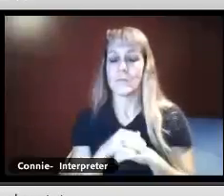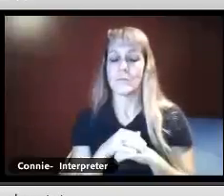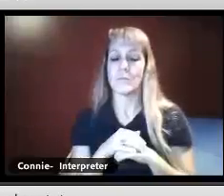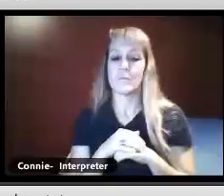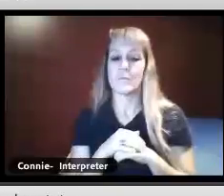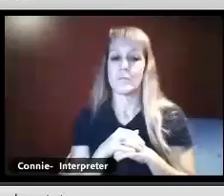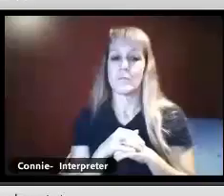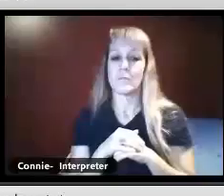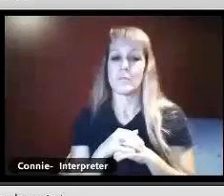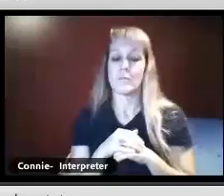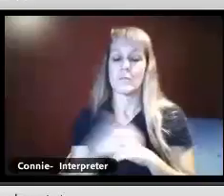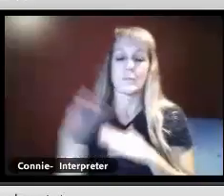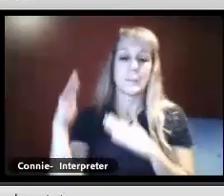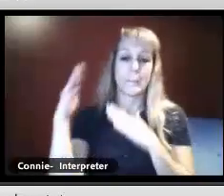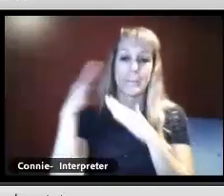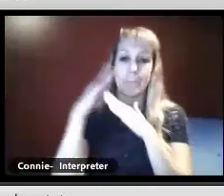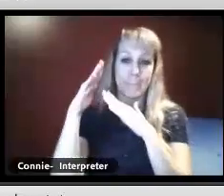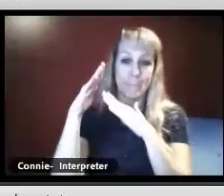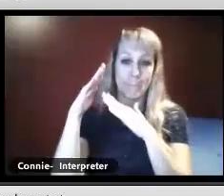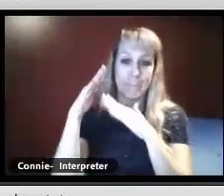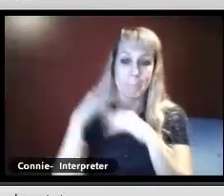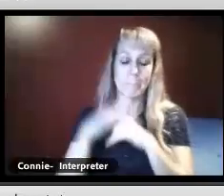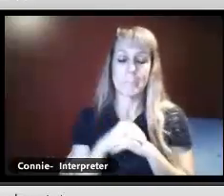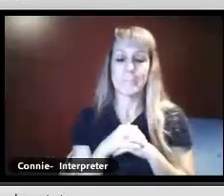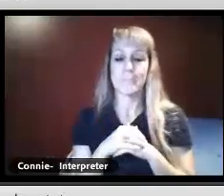at the very top of the screen